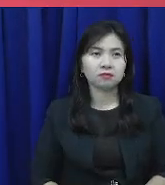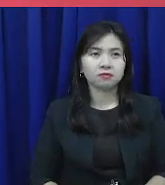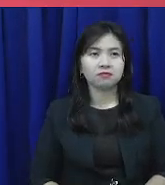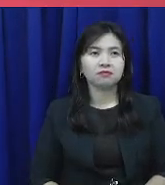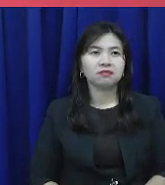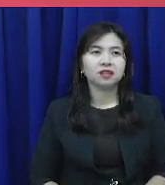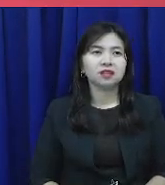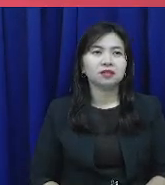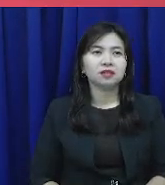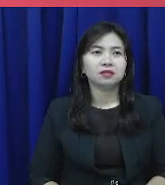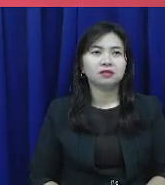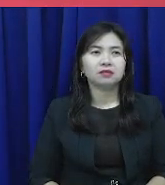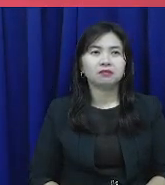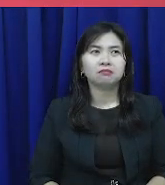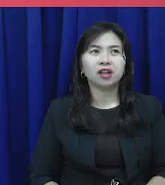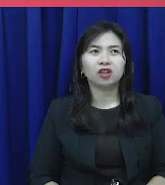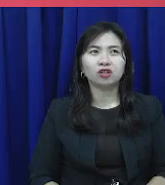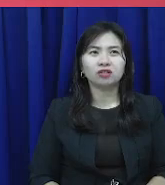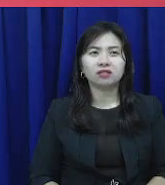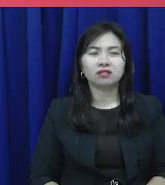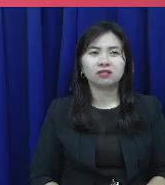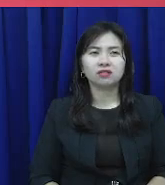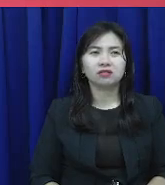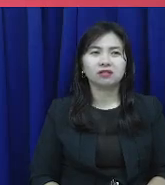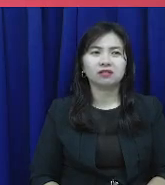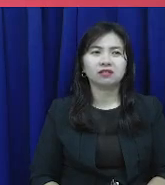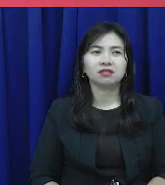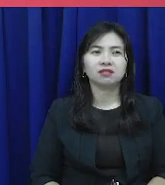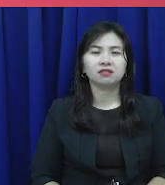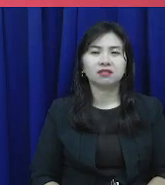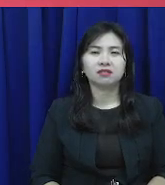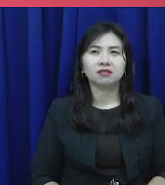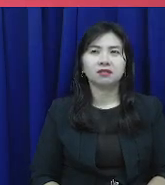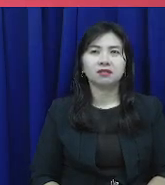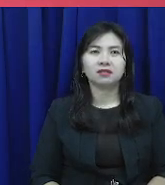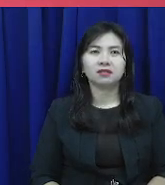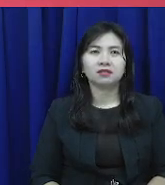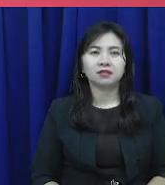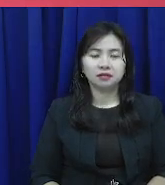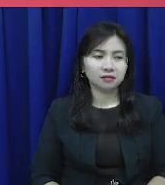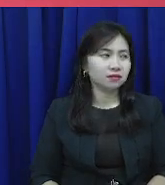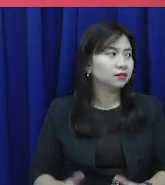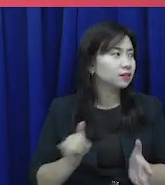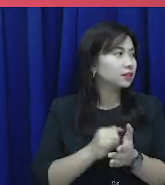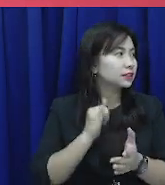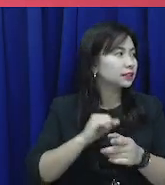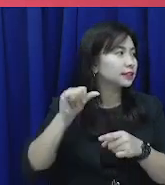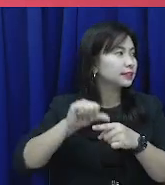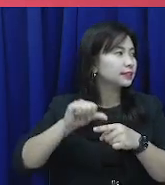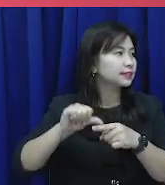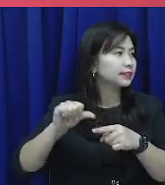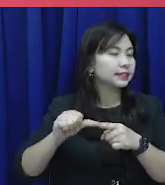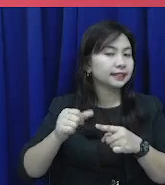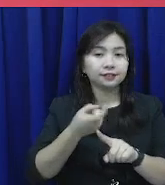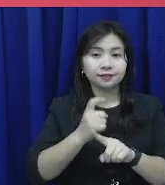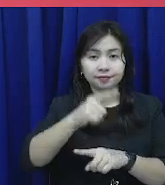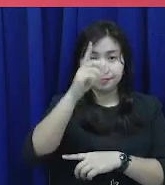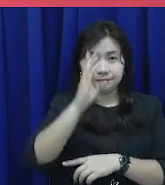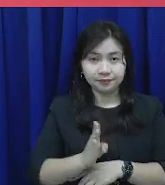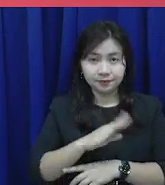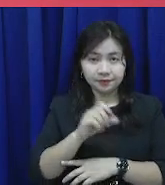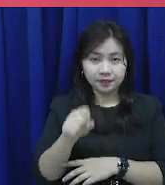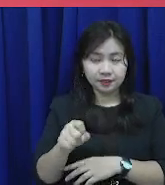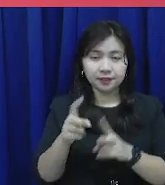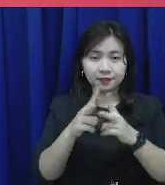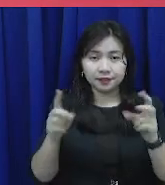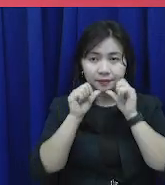pinag-aralan lang or sabihin na natin na ito ay made up by science only No it's a seed from God and we are so blessed being